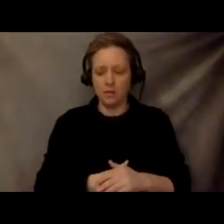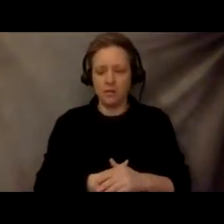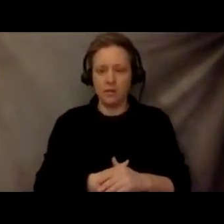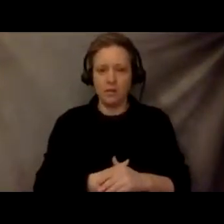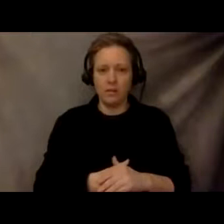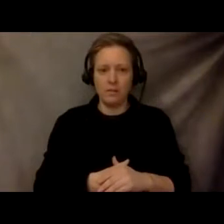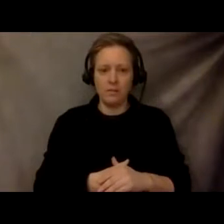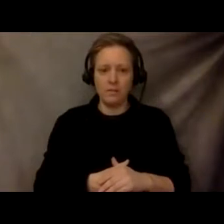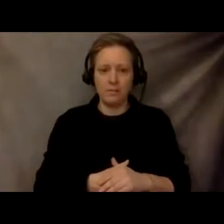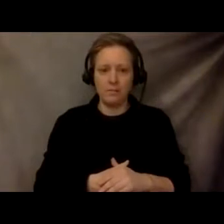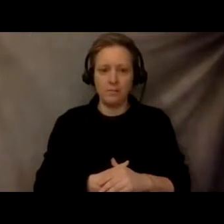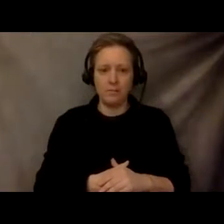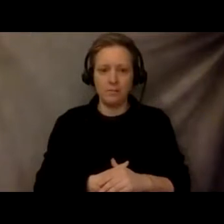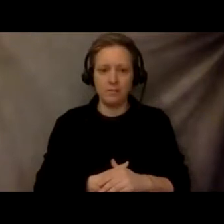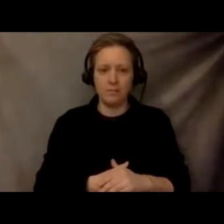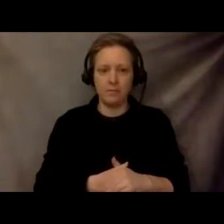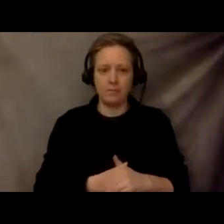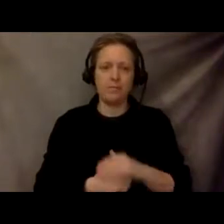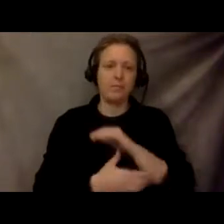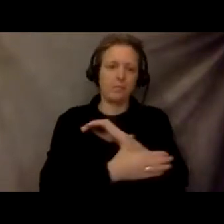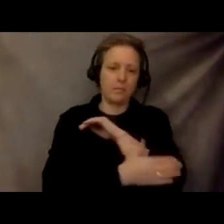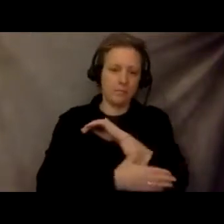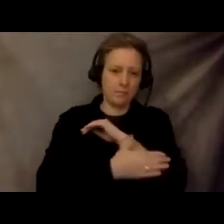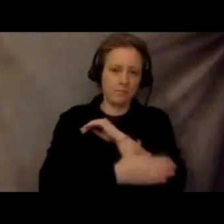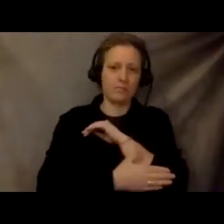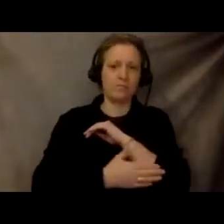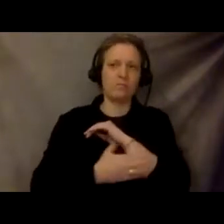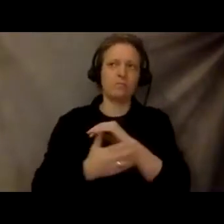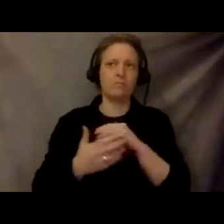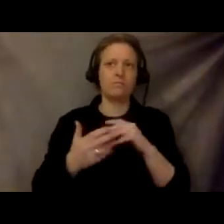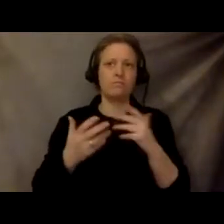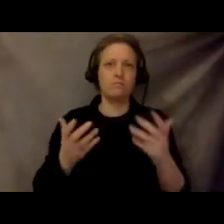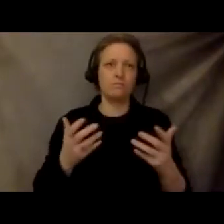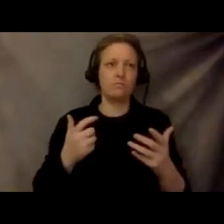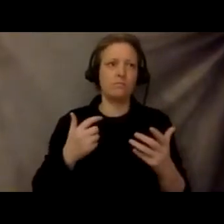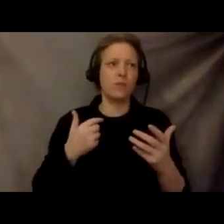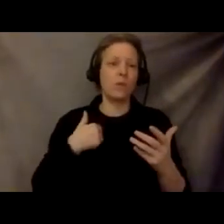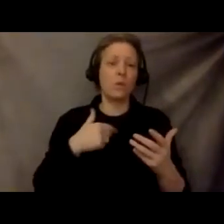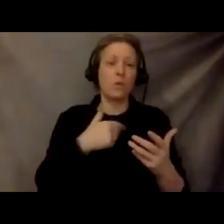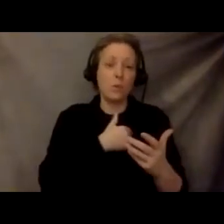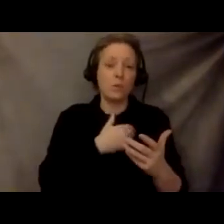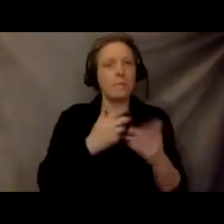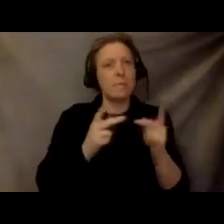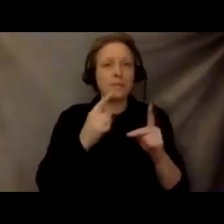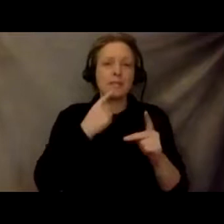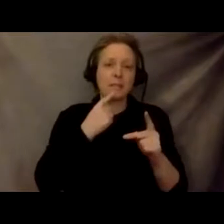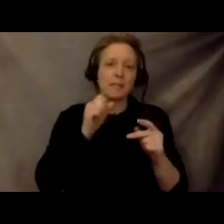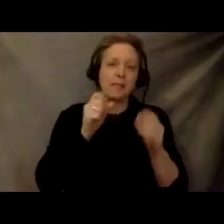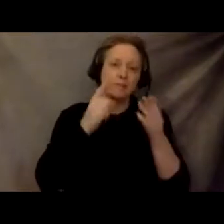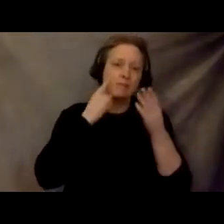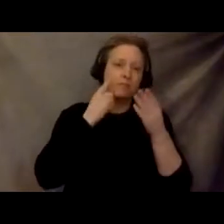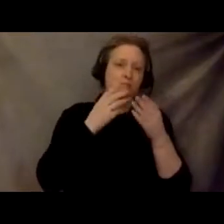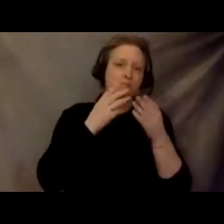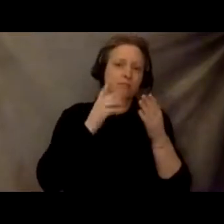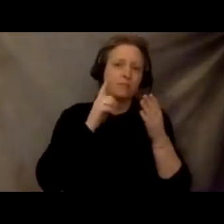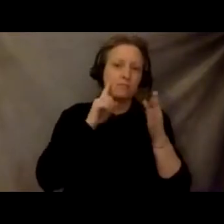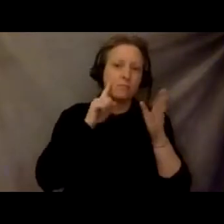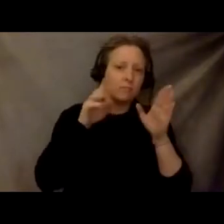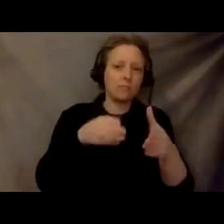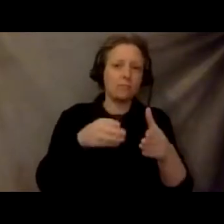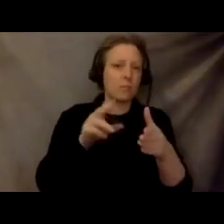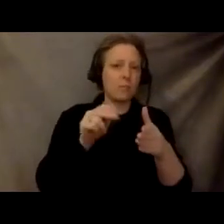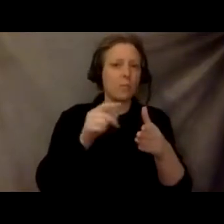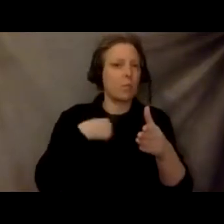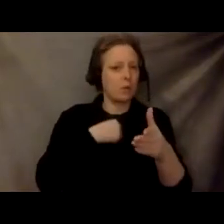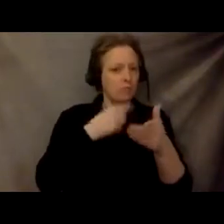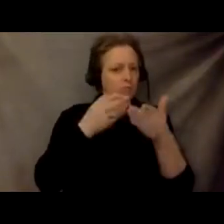very wide in our ordinances, very wide in how we govern. This particular county is the most unusual of all of them because